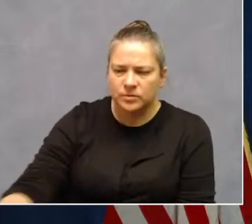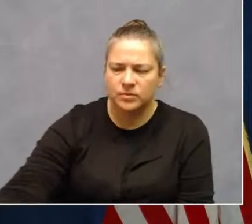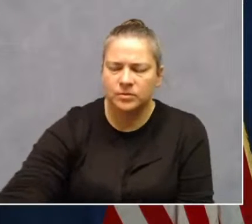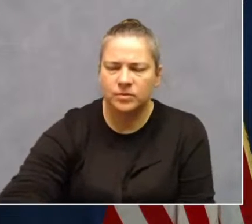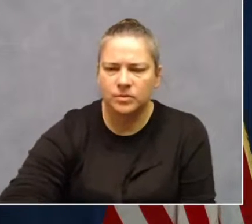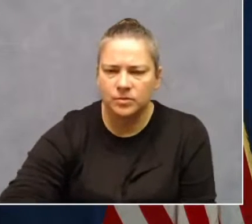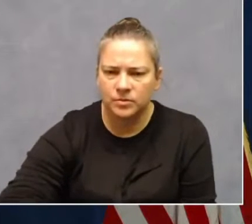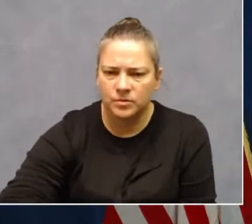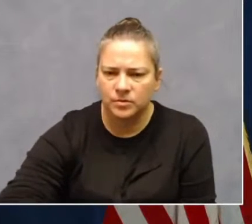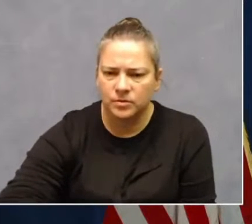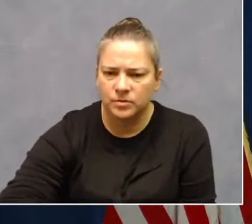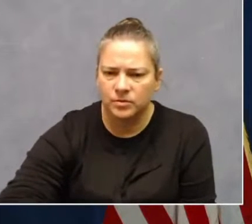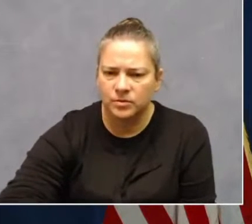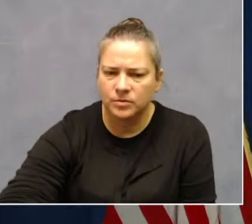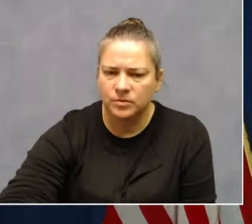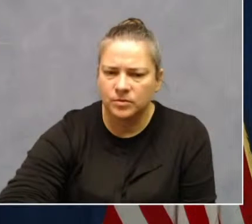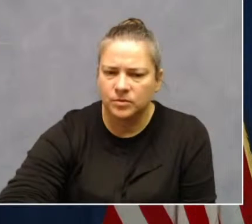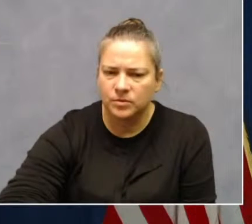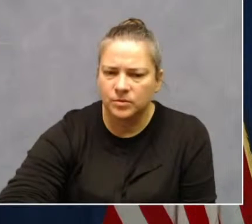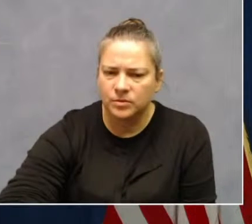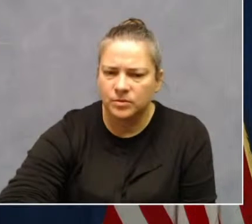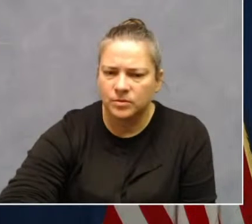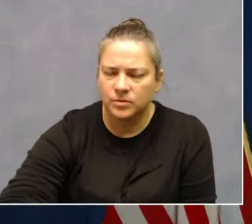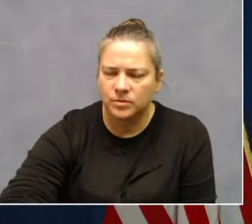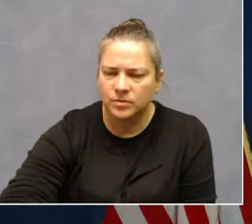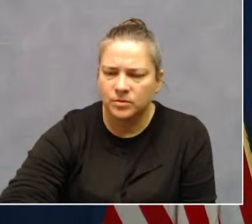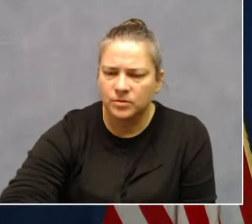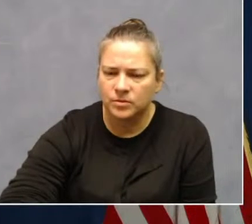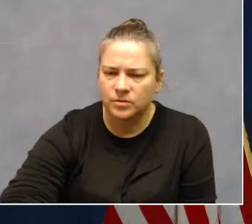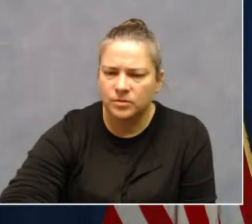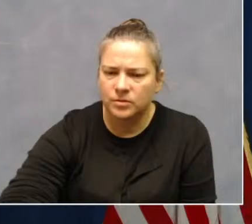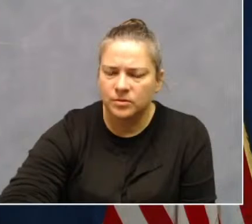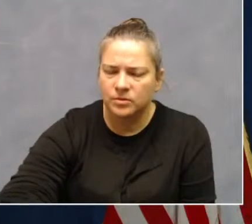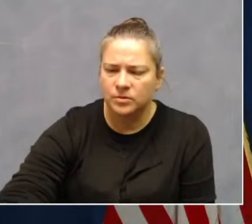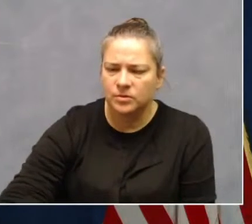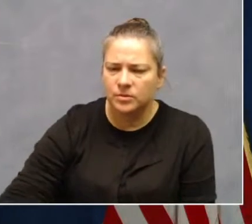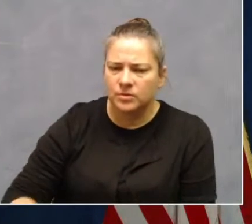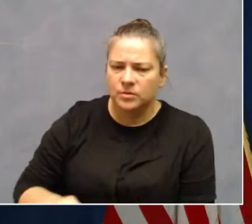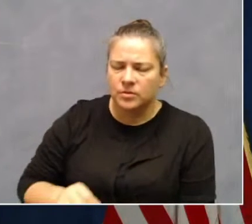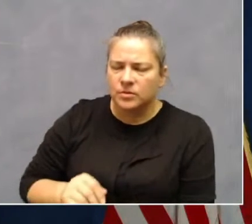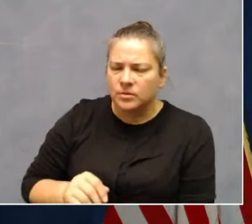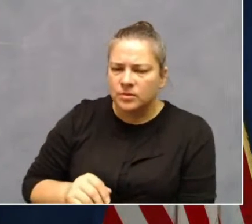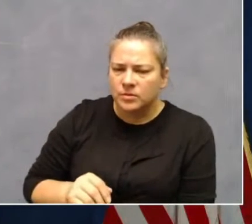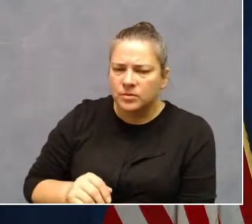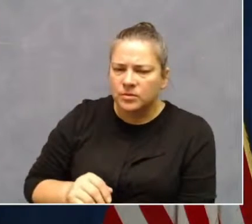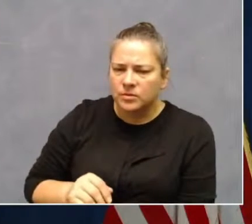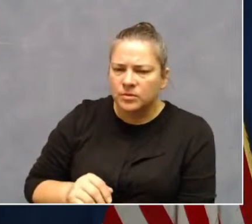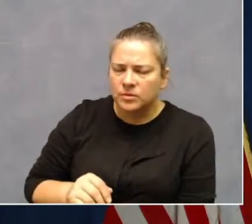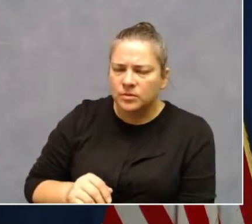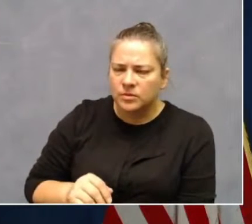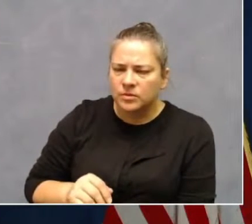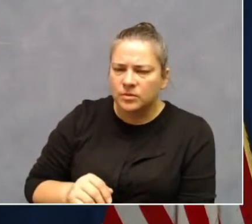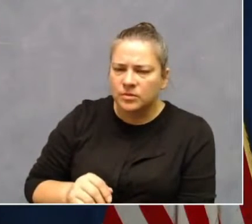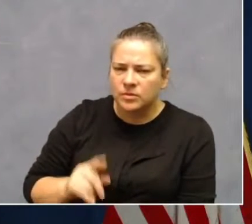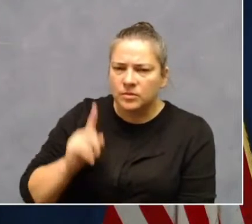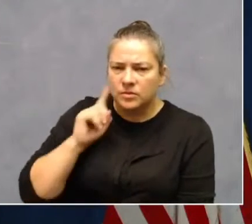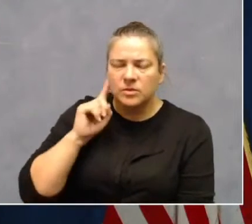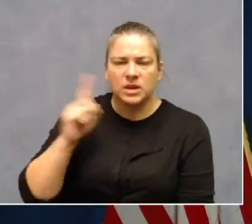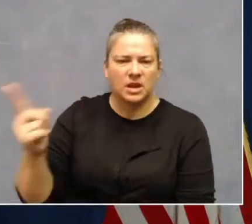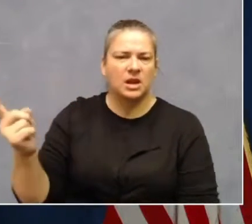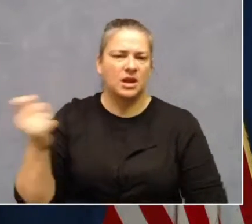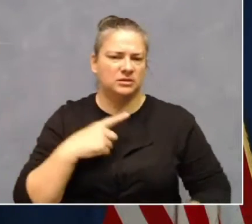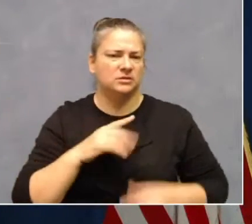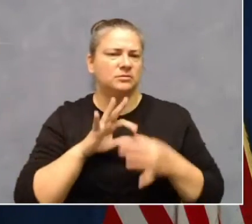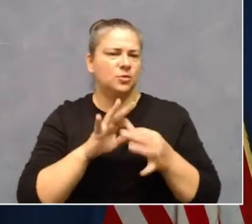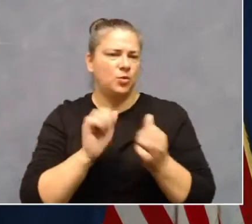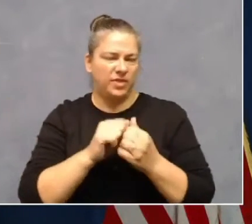that Thanksgiving will not only look a lot different, but may not include gathering of cousins or extended family? Questions on Thanksgiving.